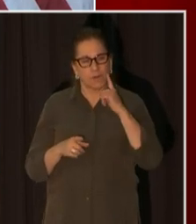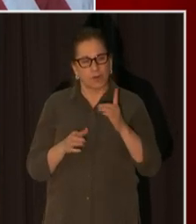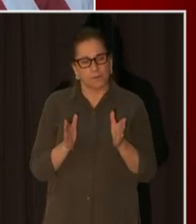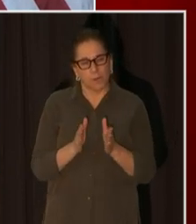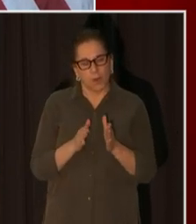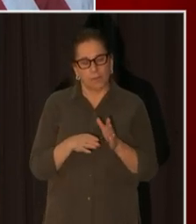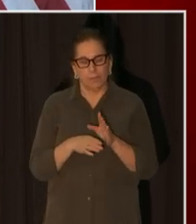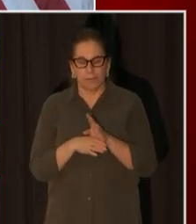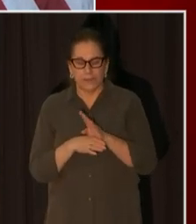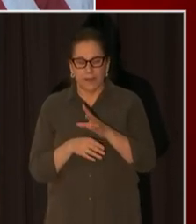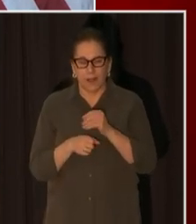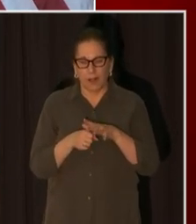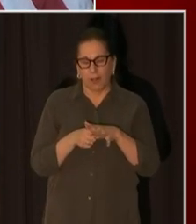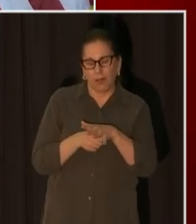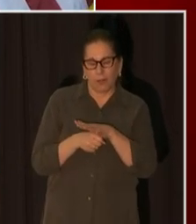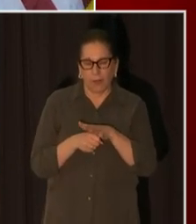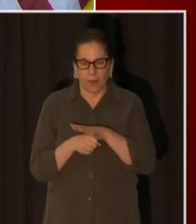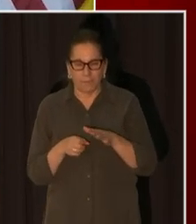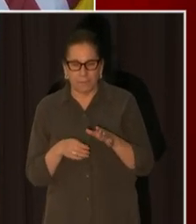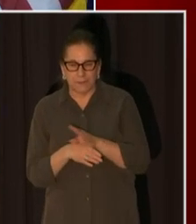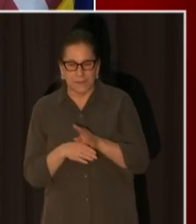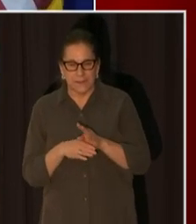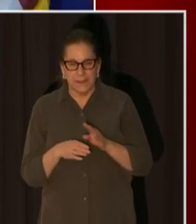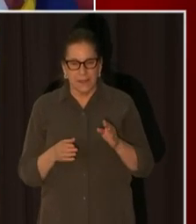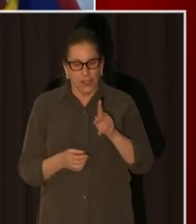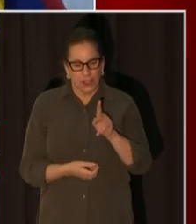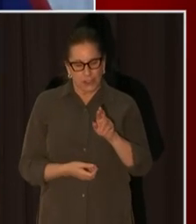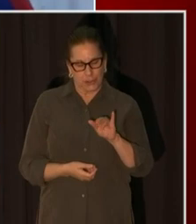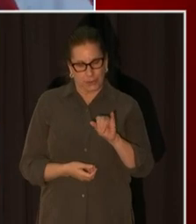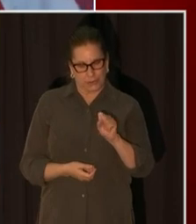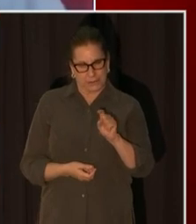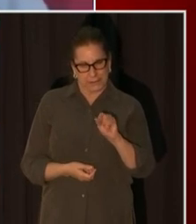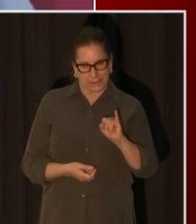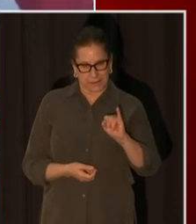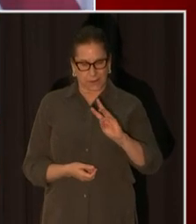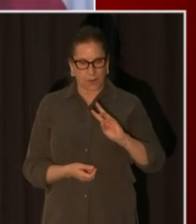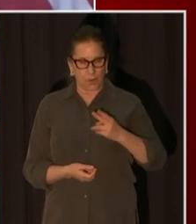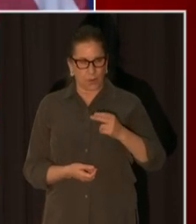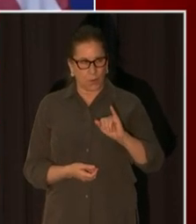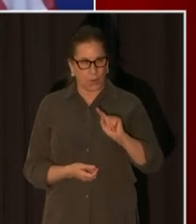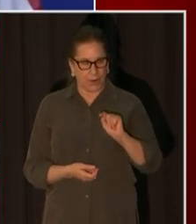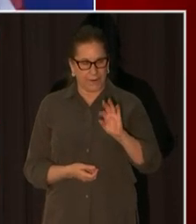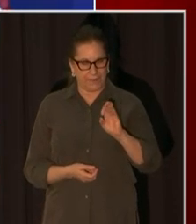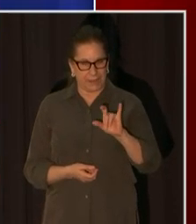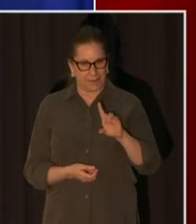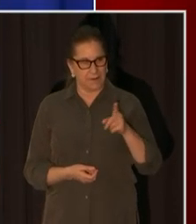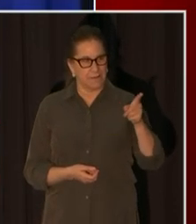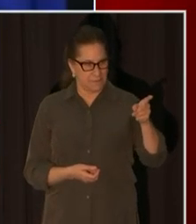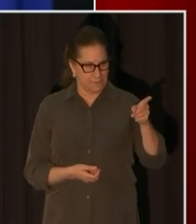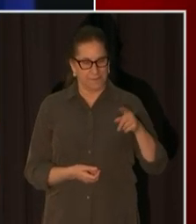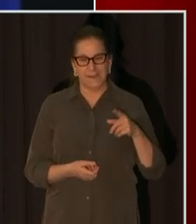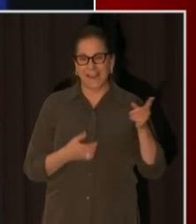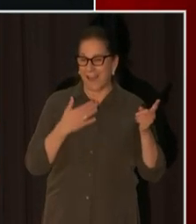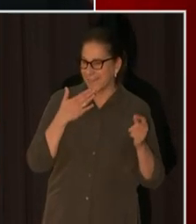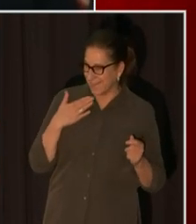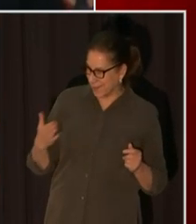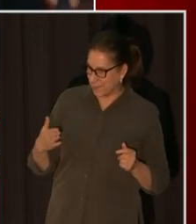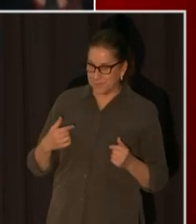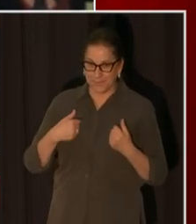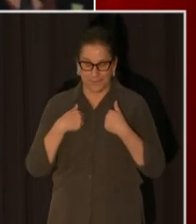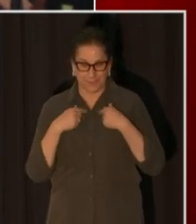features of the CARES Act is going to help and aid in recovery. Additionally, for